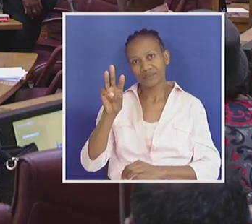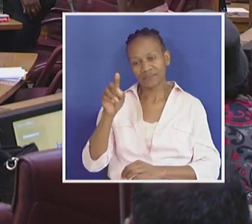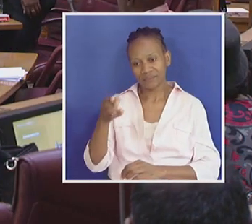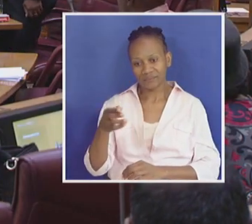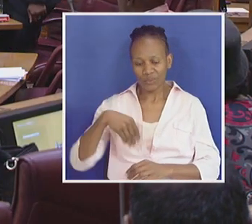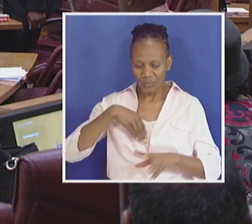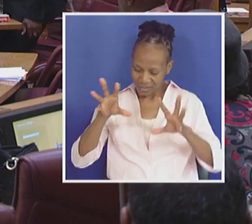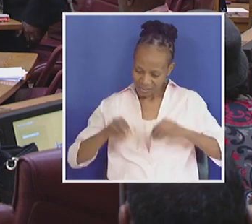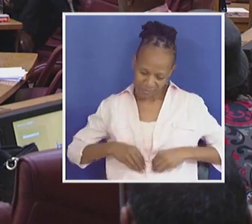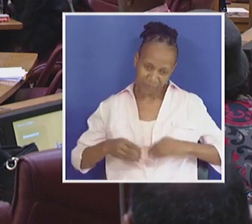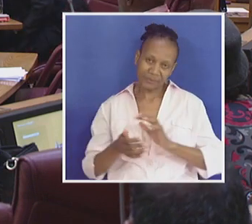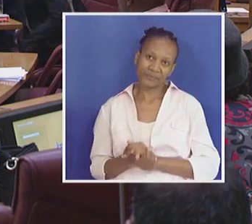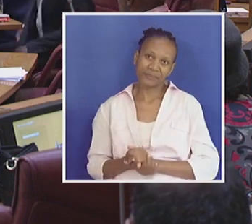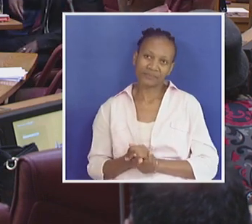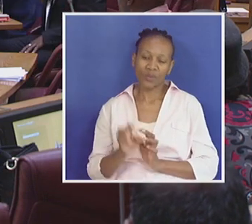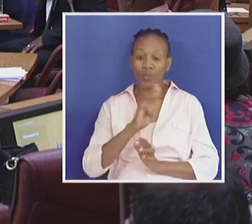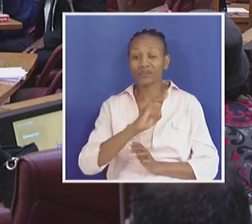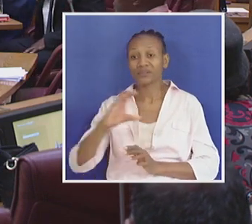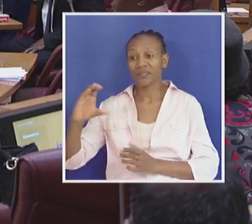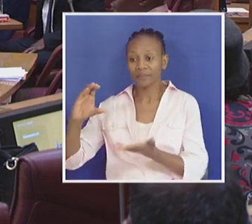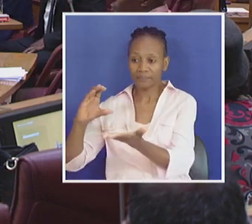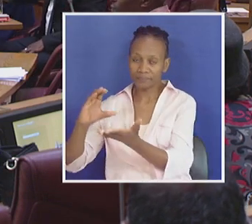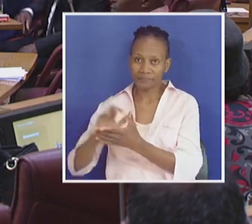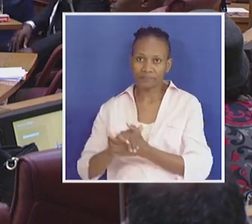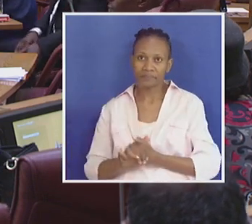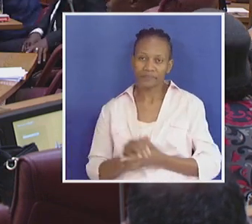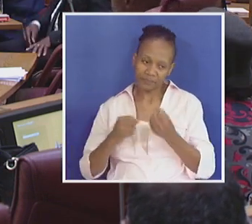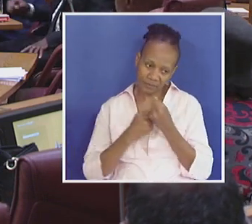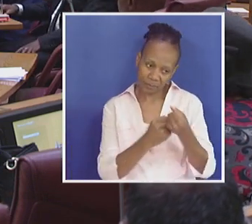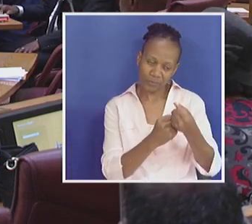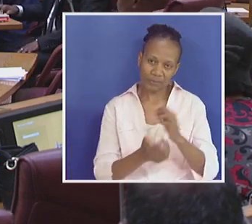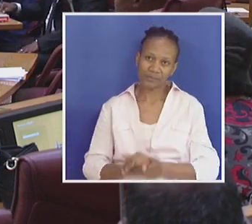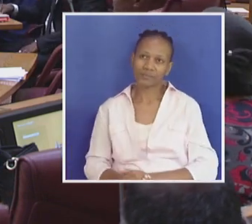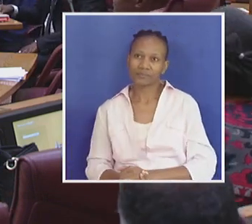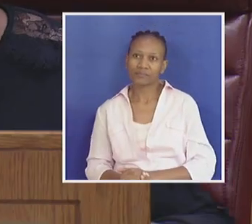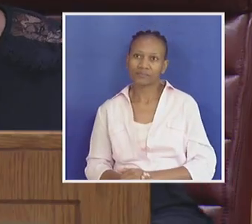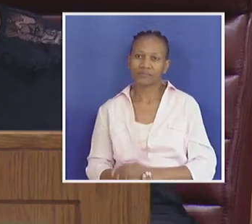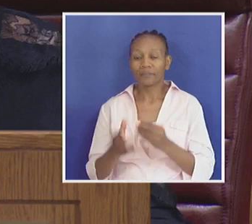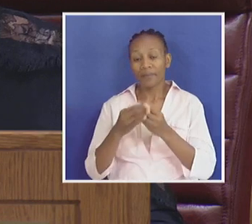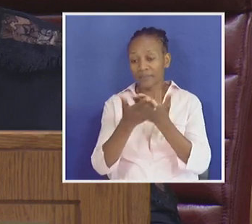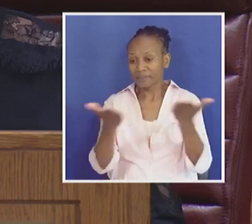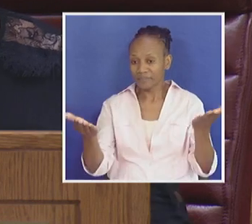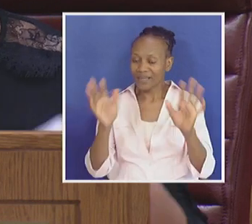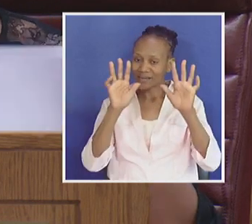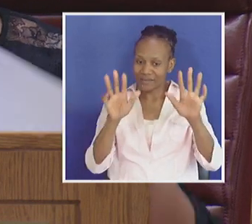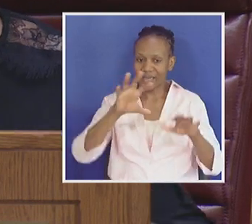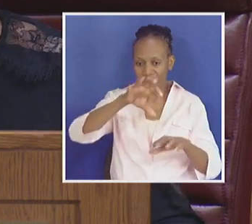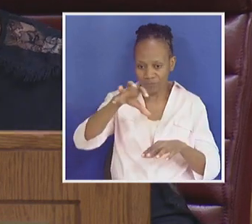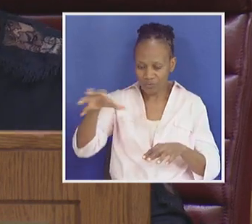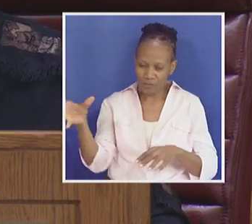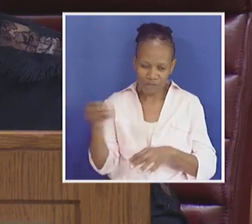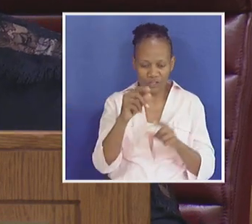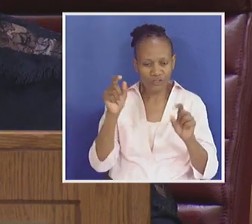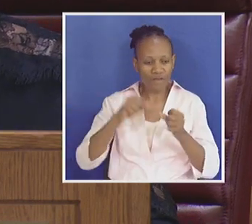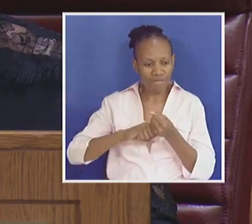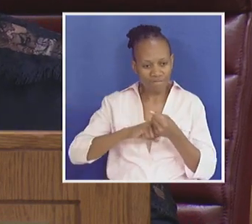We accept you. Western Cape. Western Cape support. Honorable members, all 9 provinces have